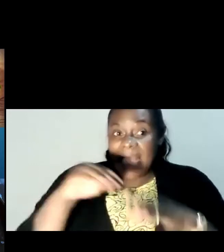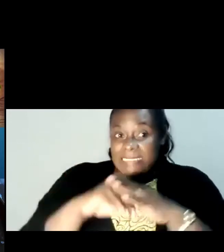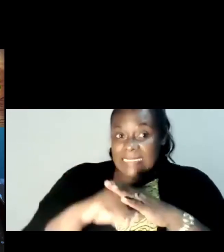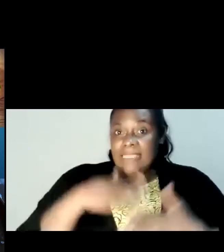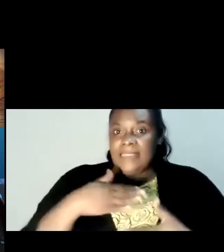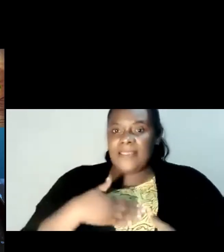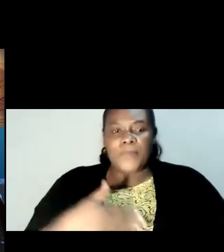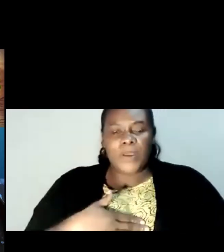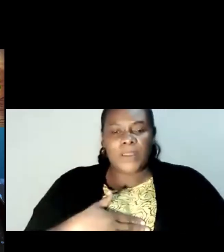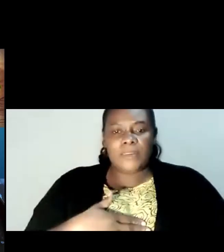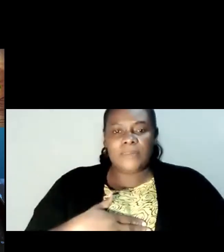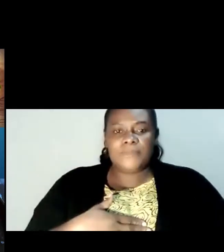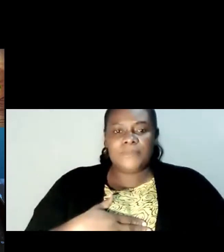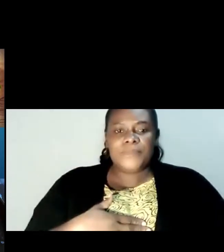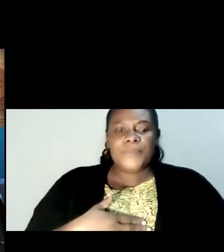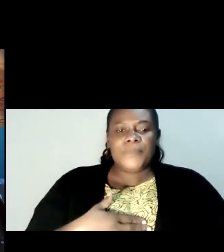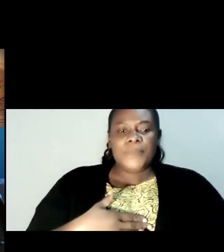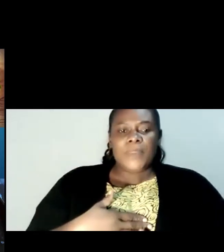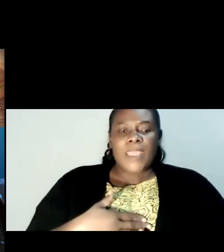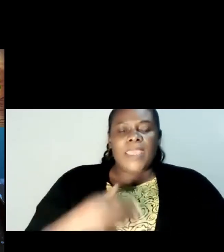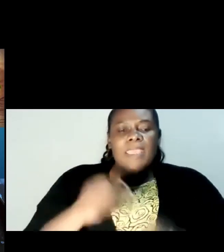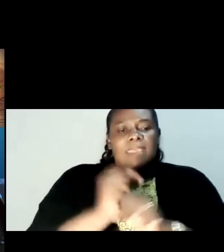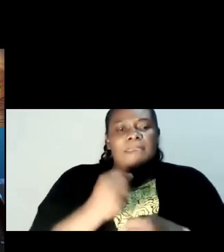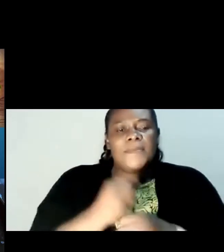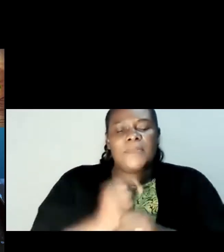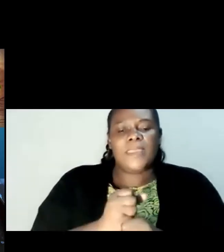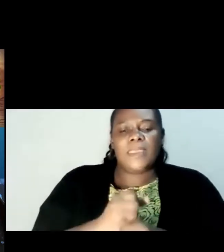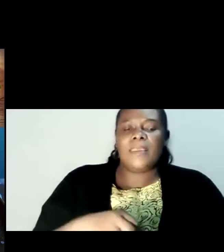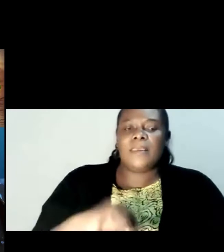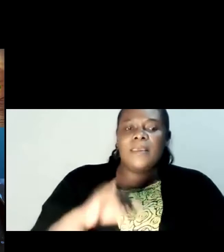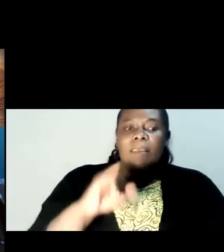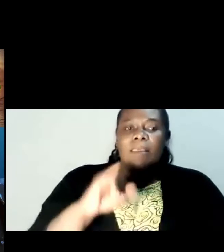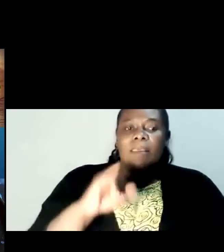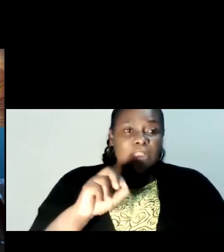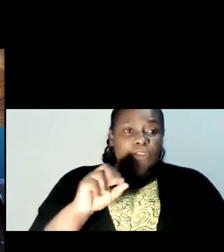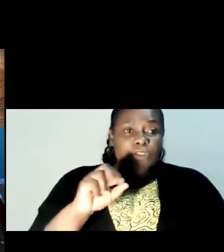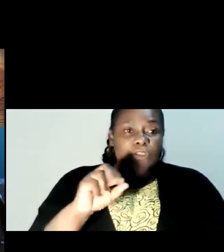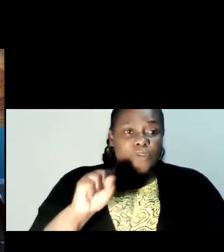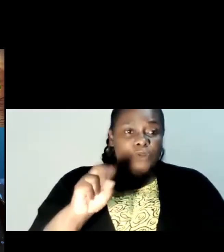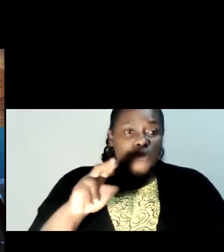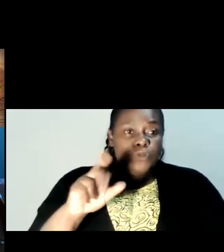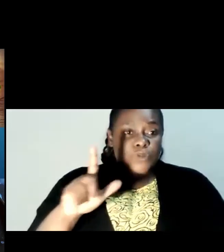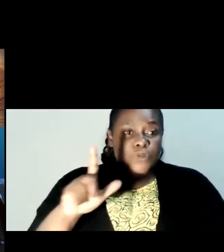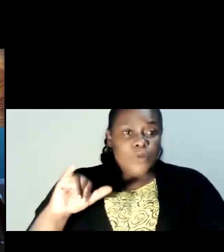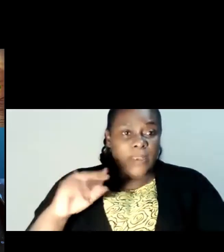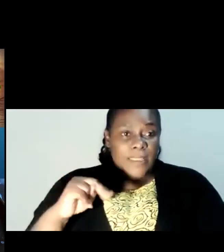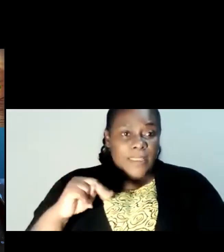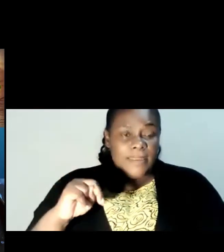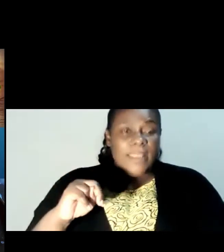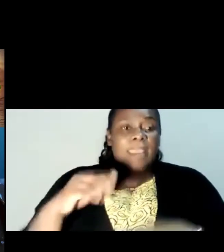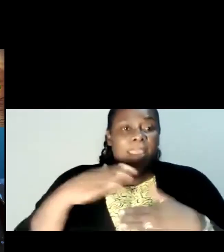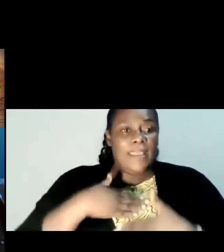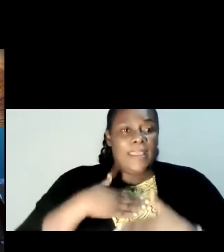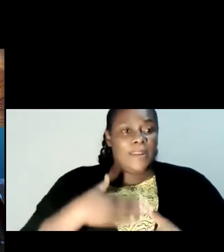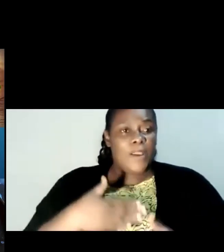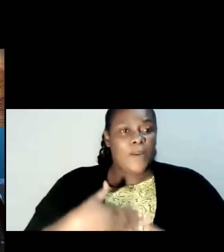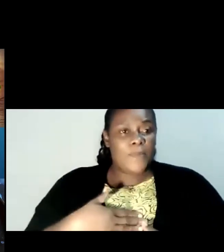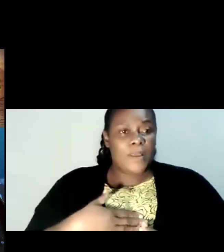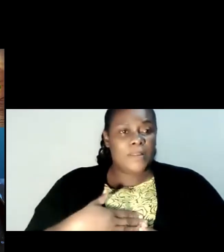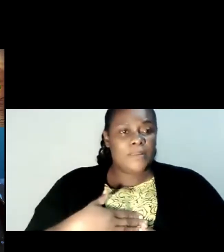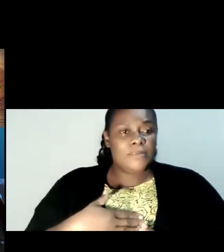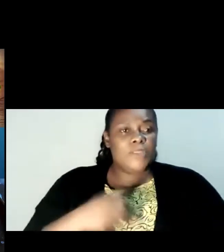insulin to help us to store sugar, to move the sugar that